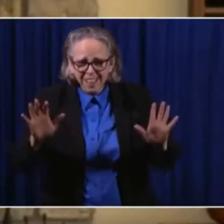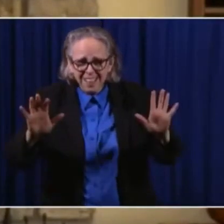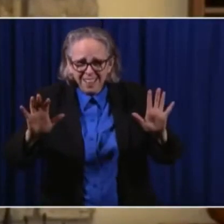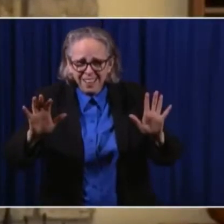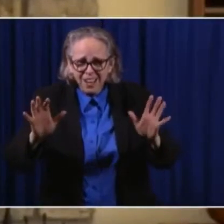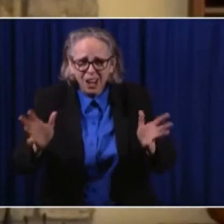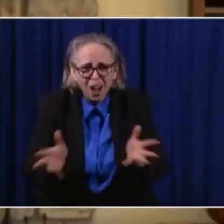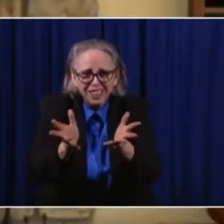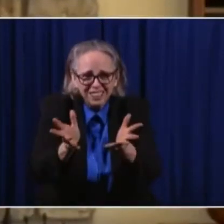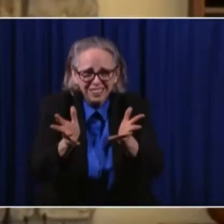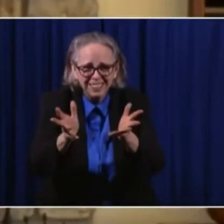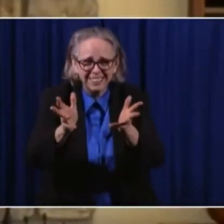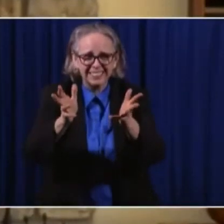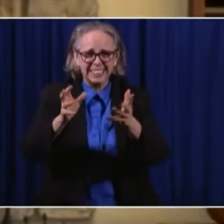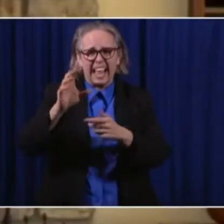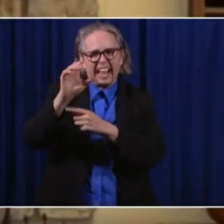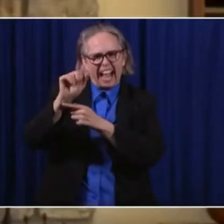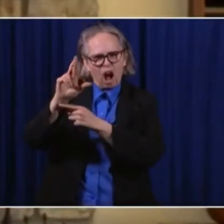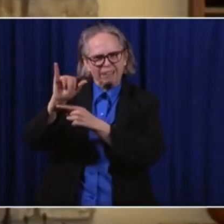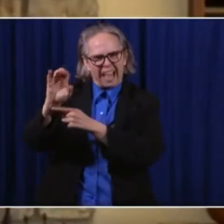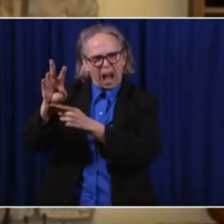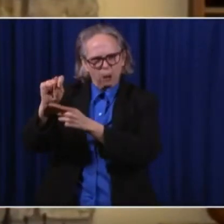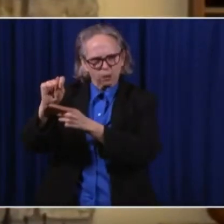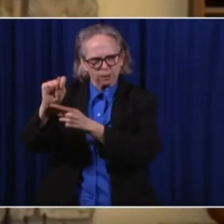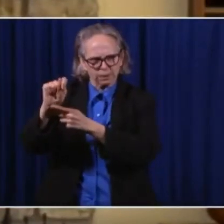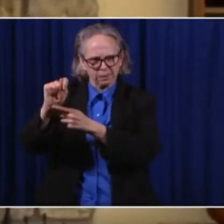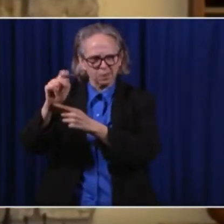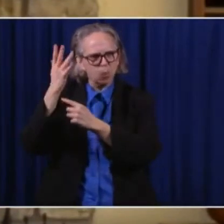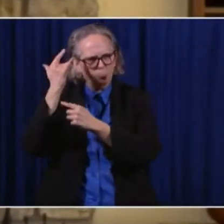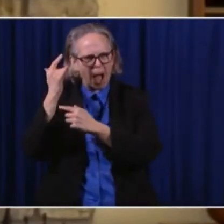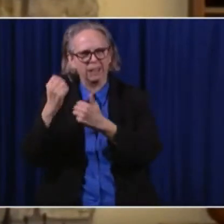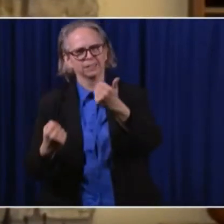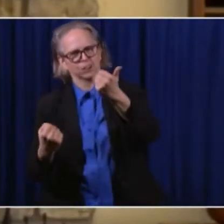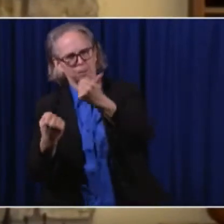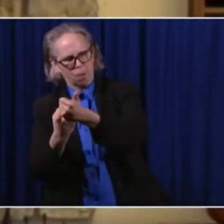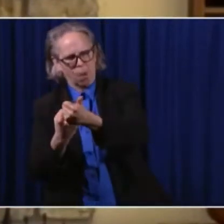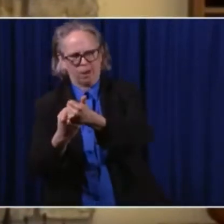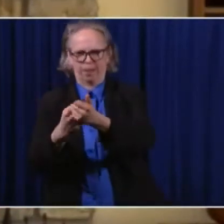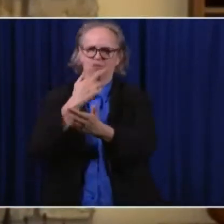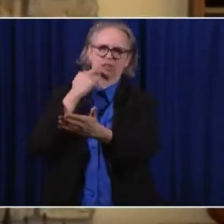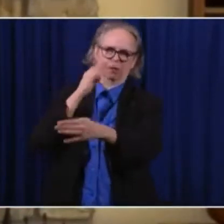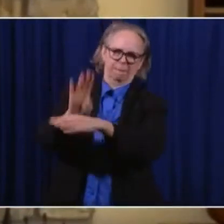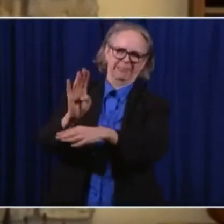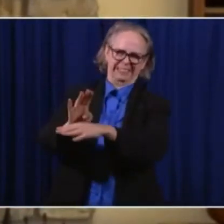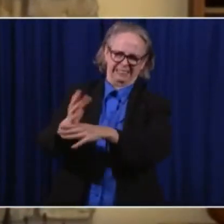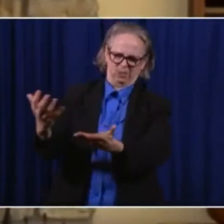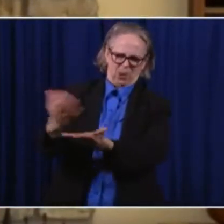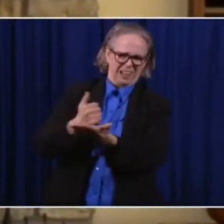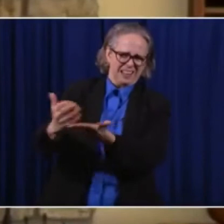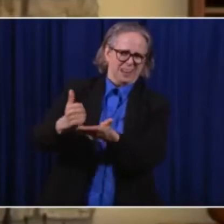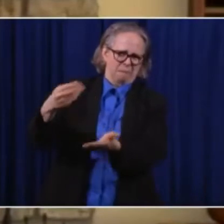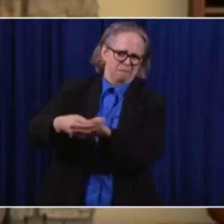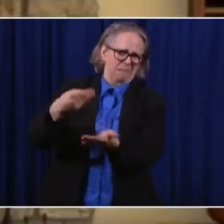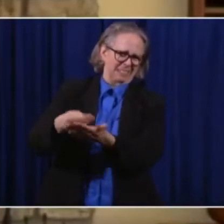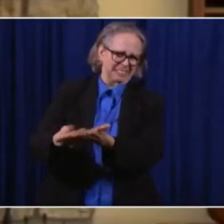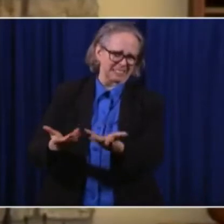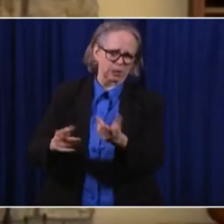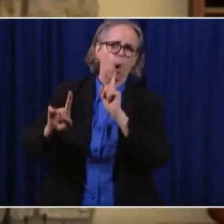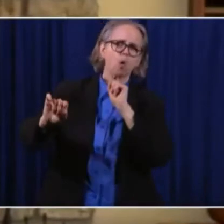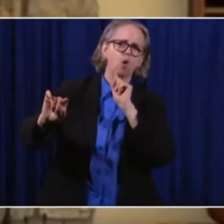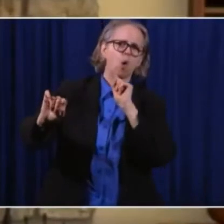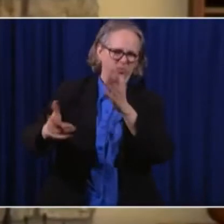I think carry out is one way we can support our restaurants, and it's a good thing. Next question is from